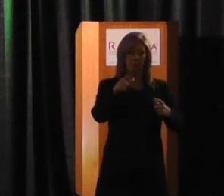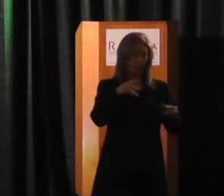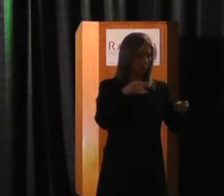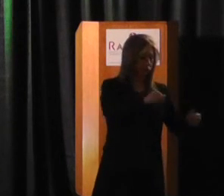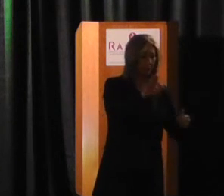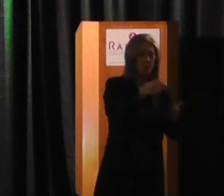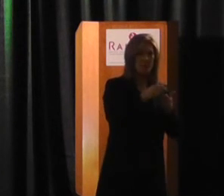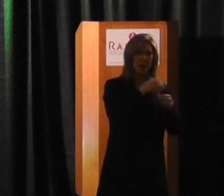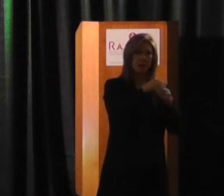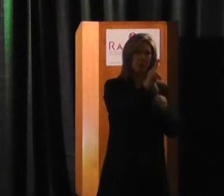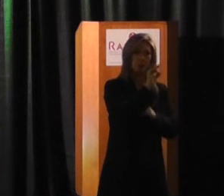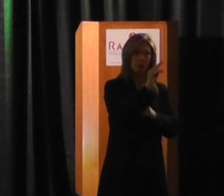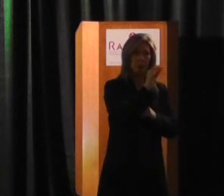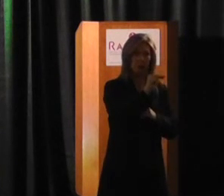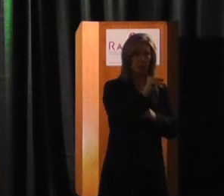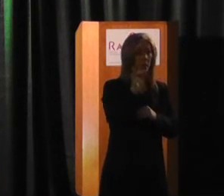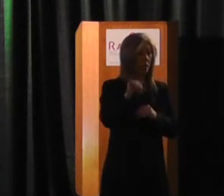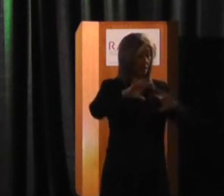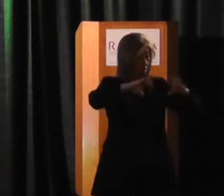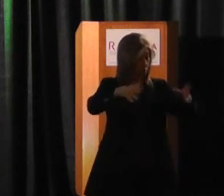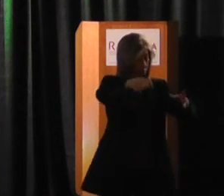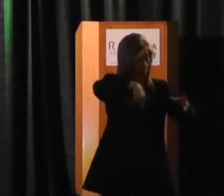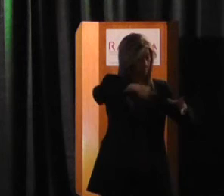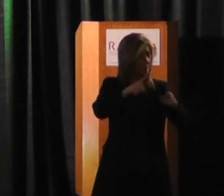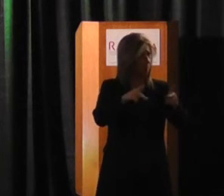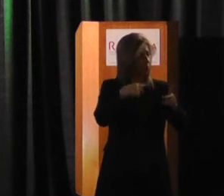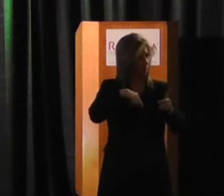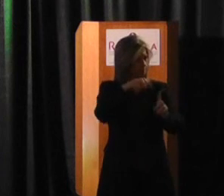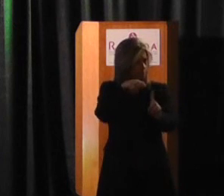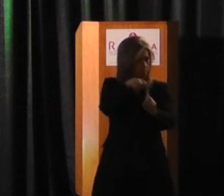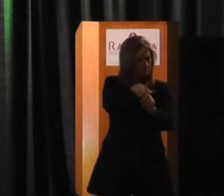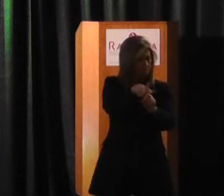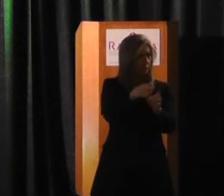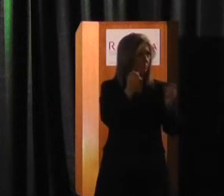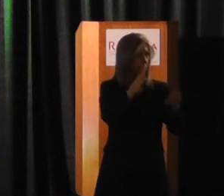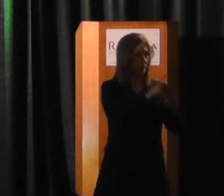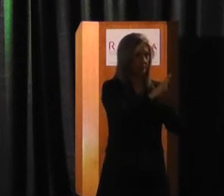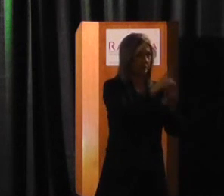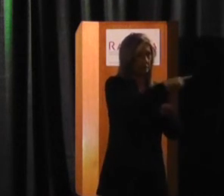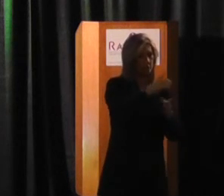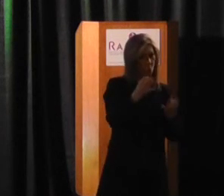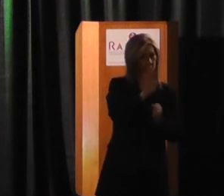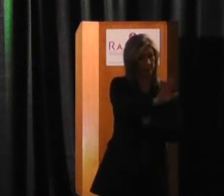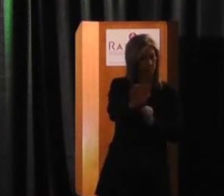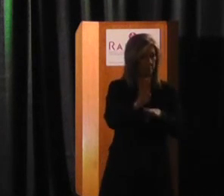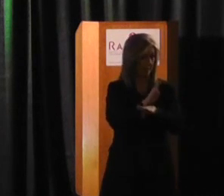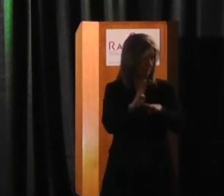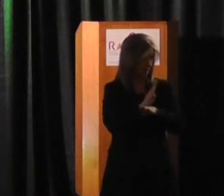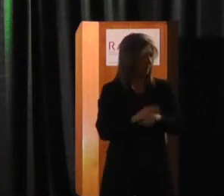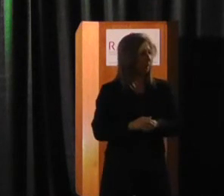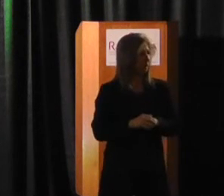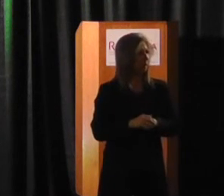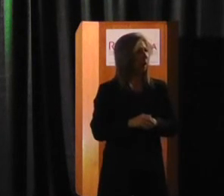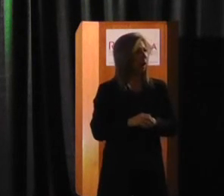This demographic with disposable income was specifically targeted, and various industries wanted to attract them. In recent years, we've